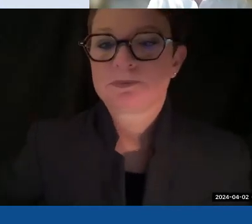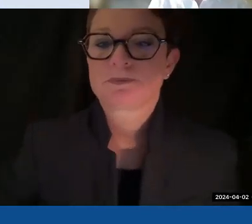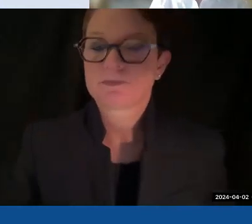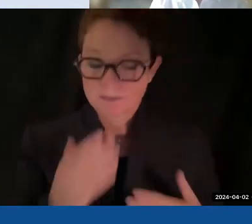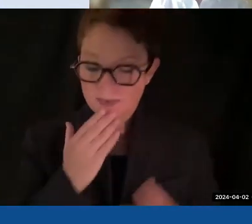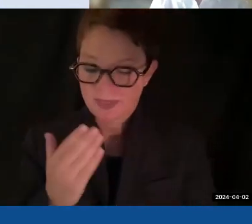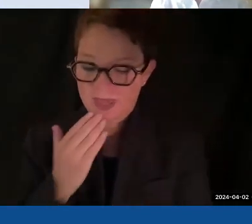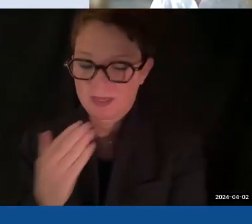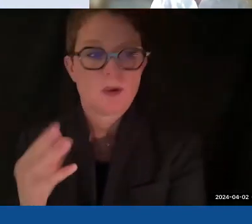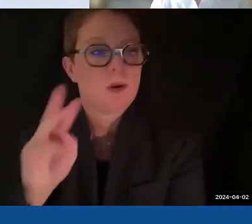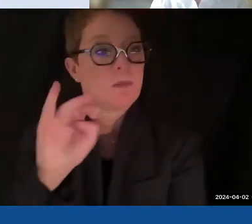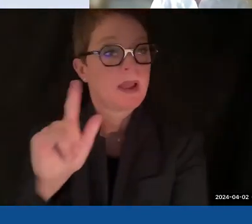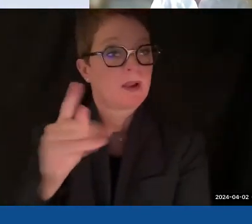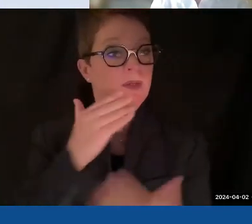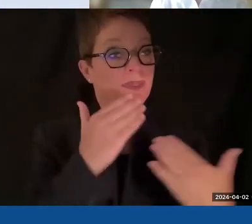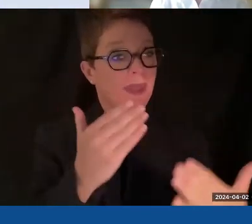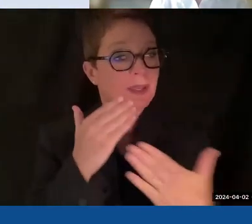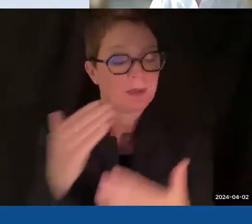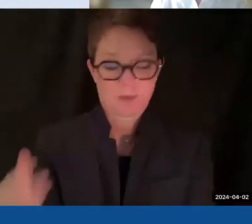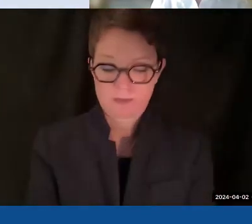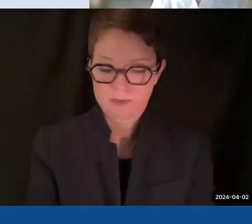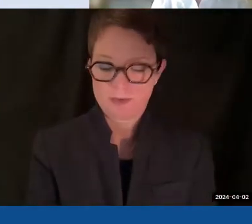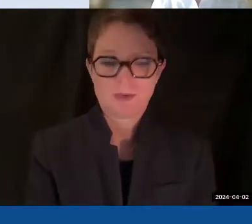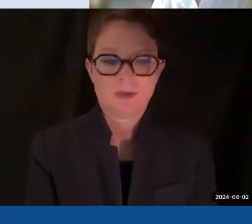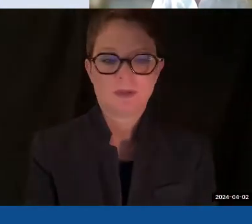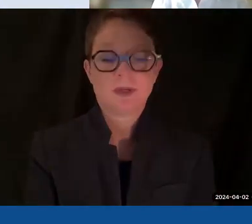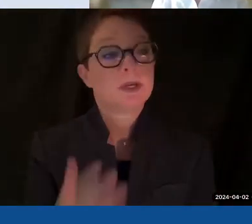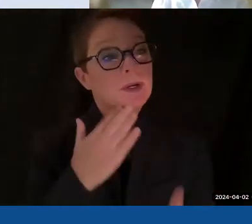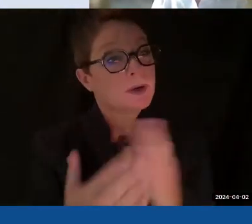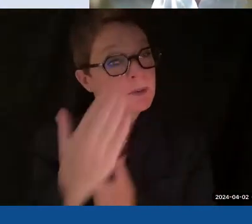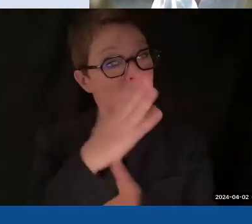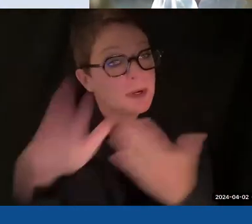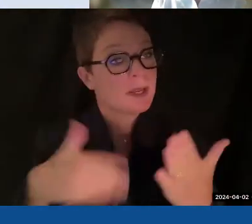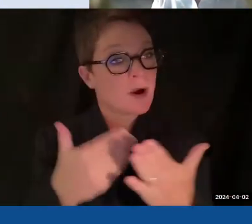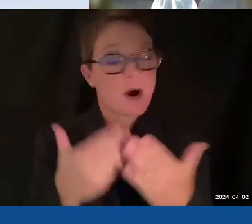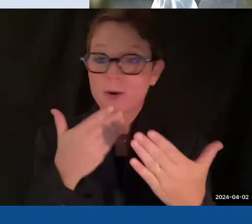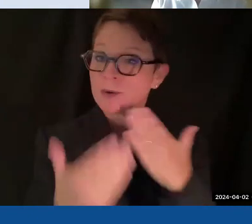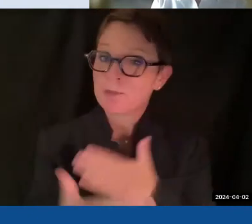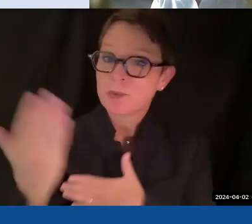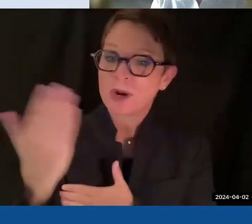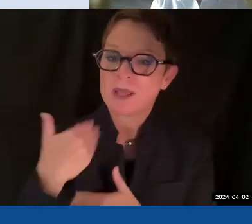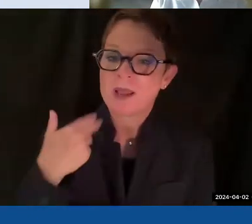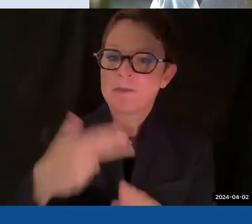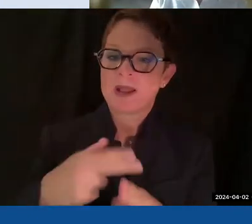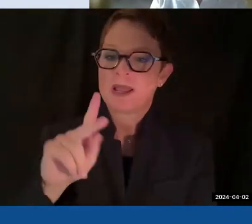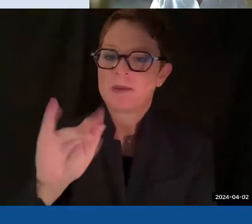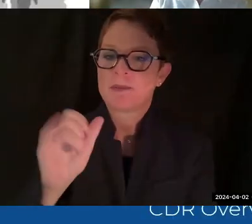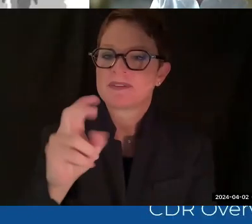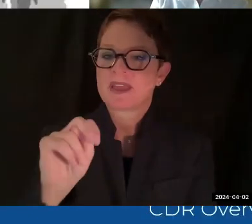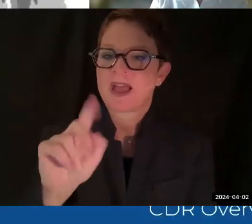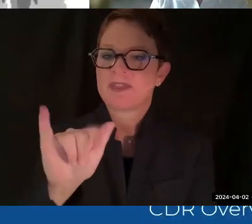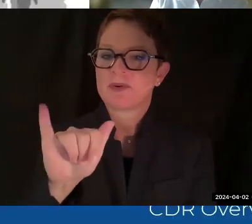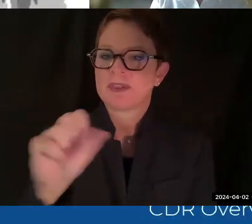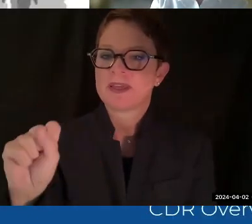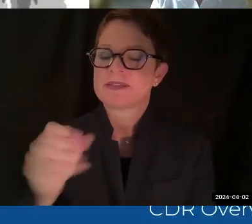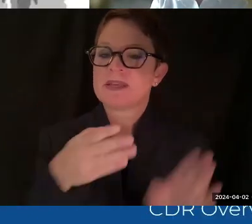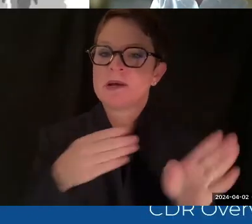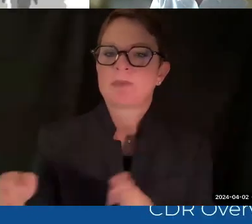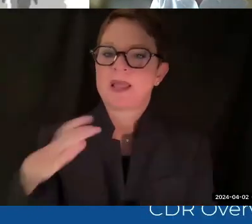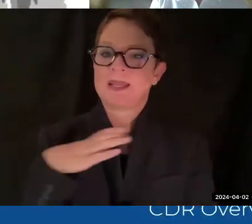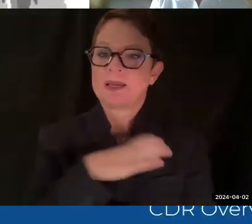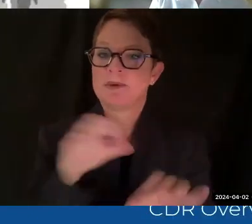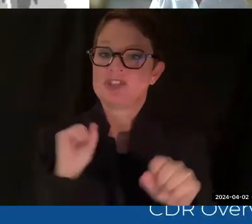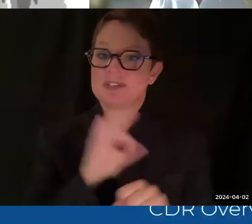Thank you, Michael. Mhm. Good morning, everyone. My name is Catherine Liss, here with Planning Commission